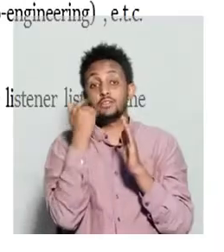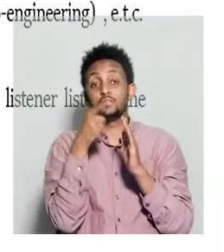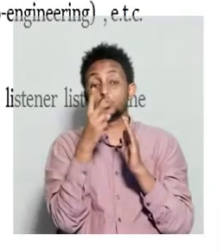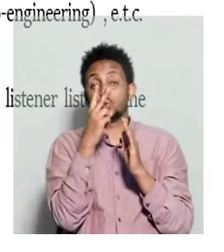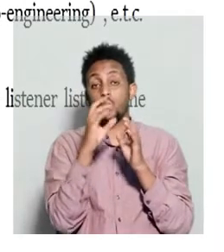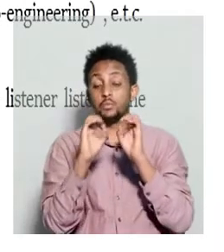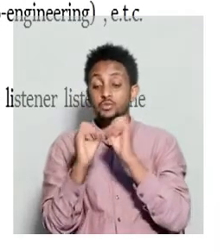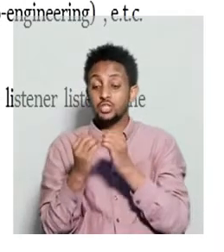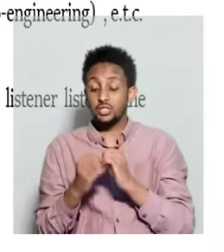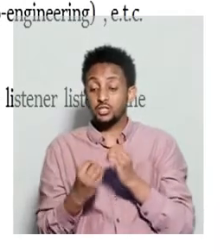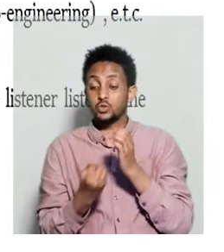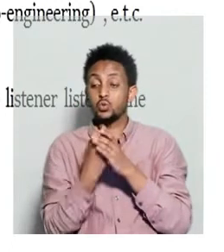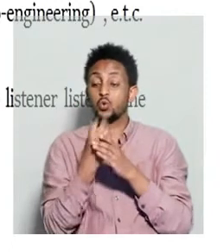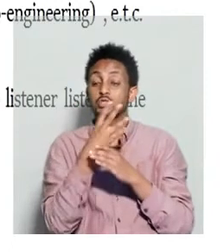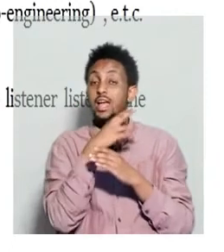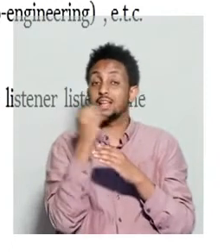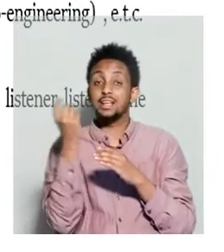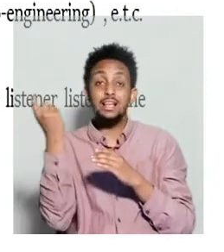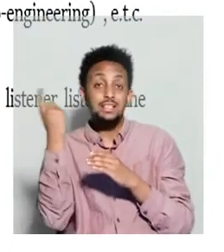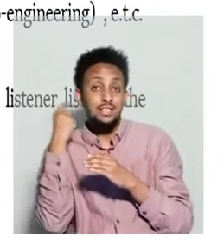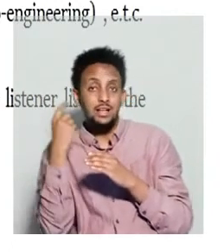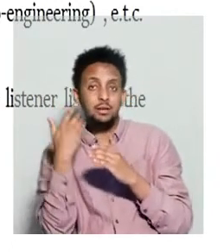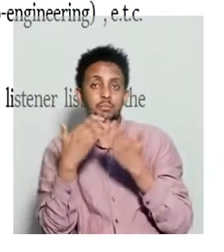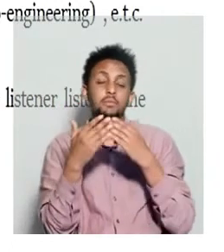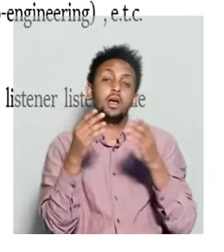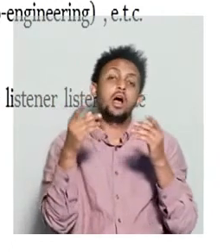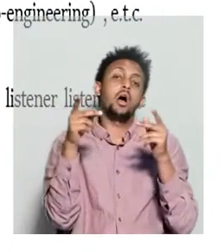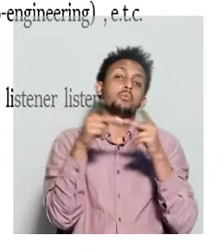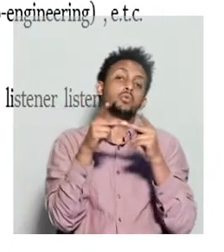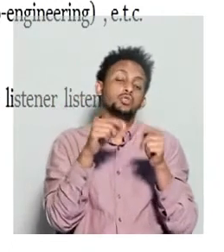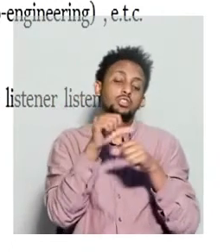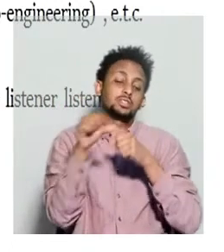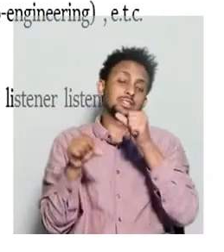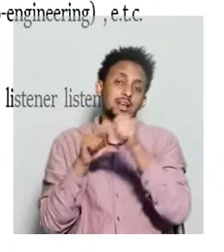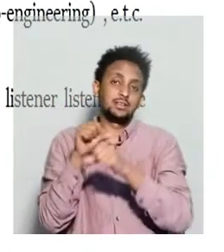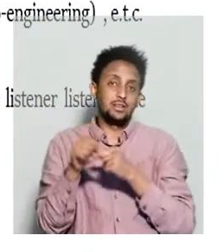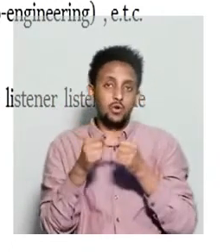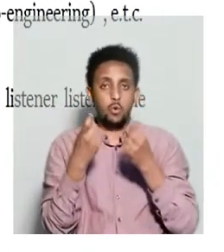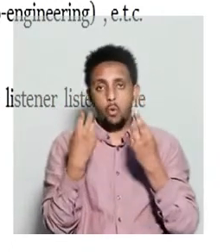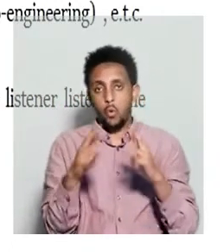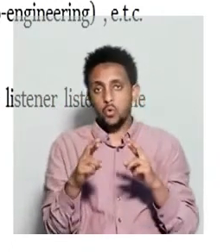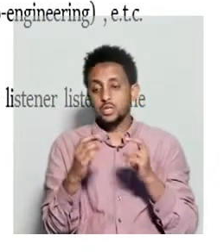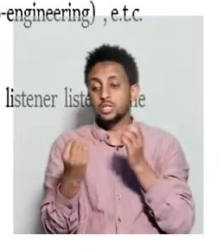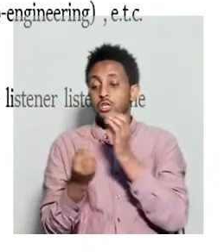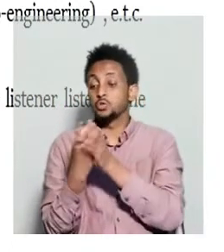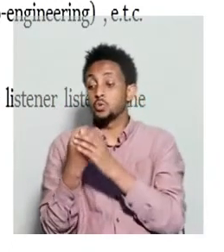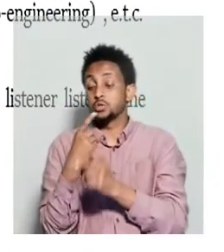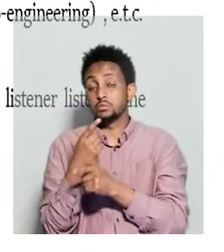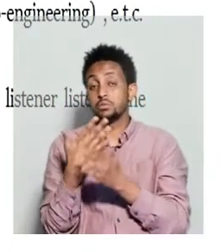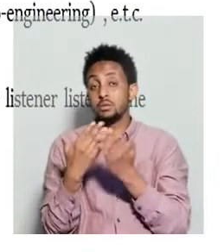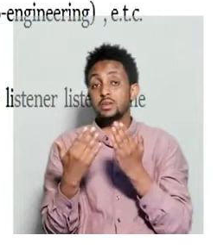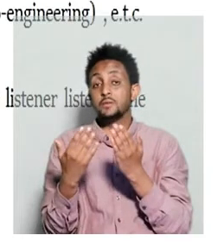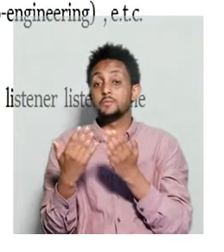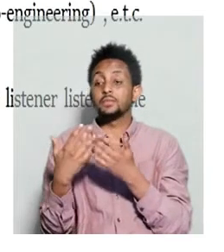two objects, meaning the source and the listener, might be approaching towards each other, or the source might be